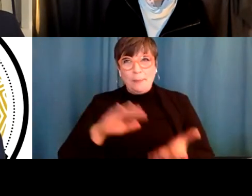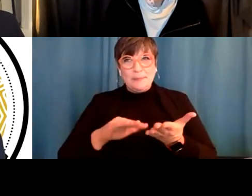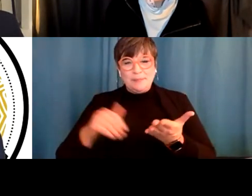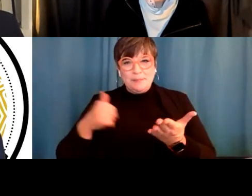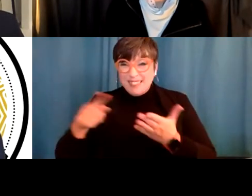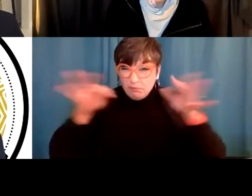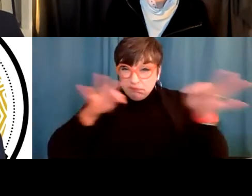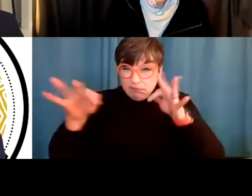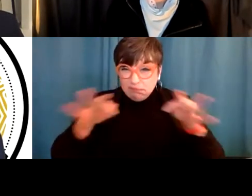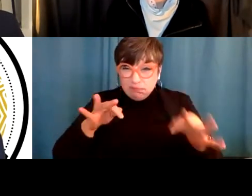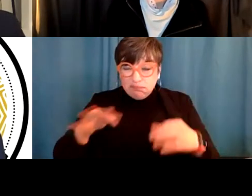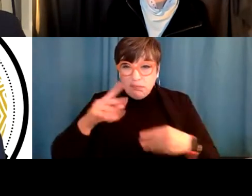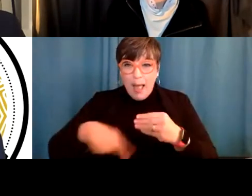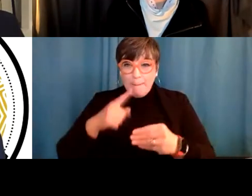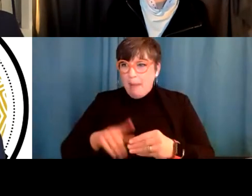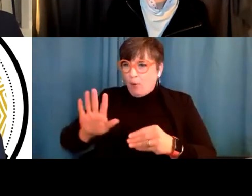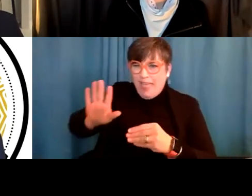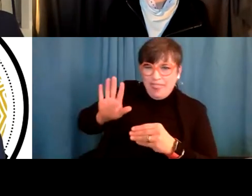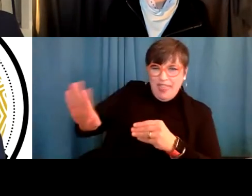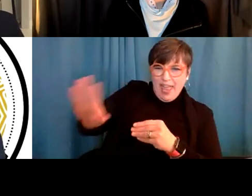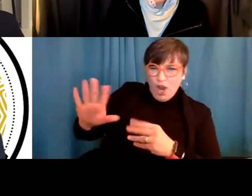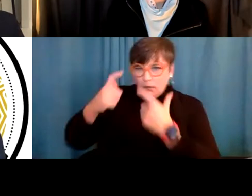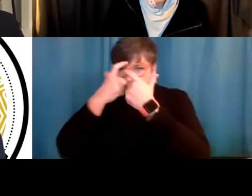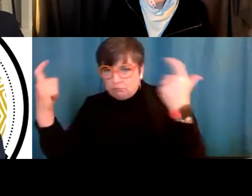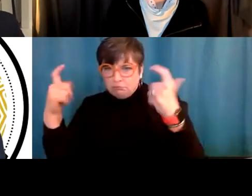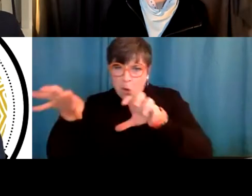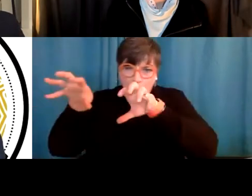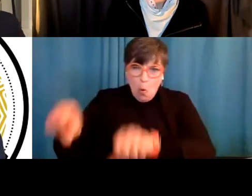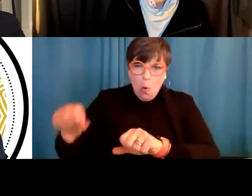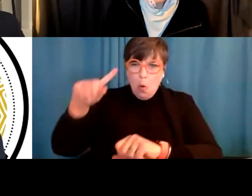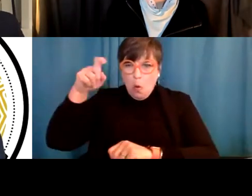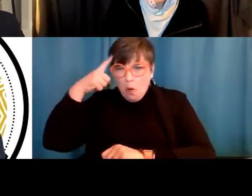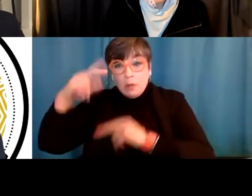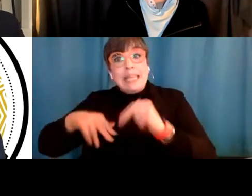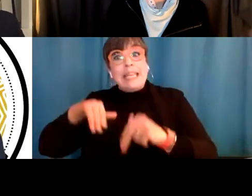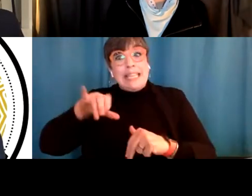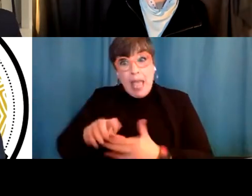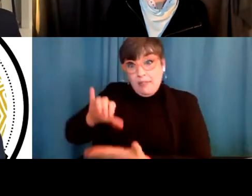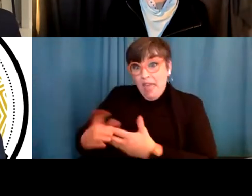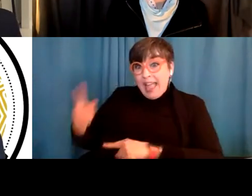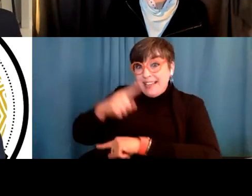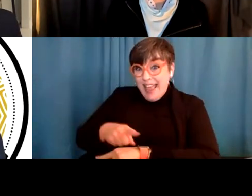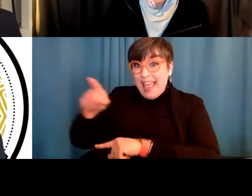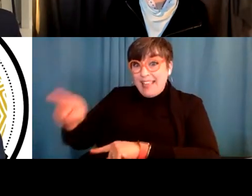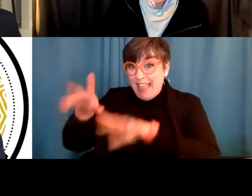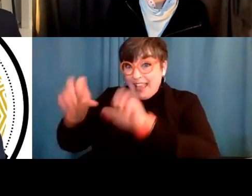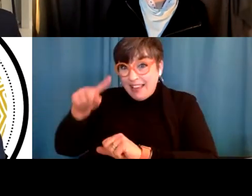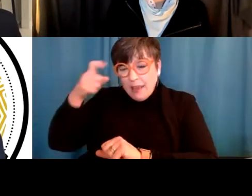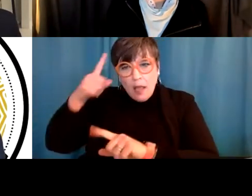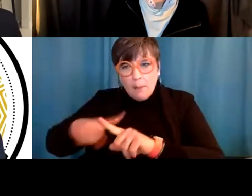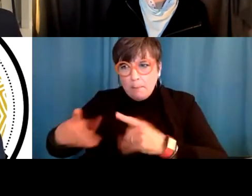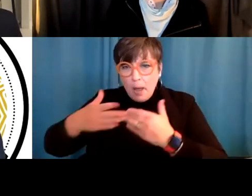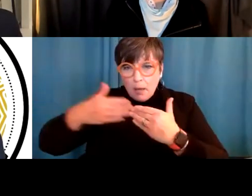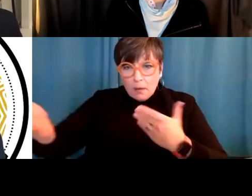description of the ownership that they took. I agree. I think they definitely took ownership on that day. But where have they been since then? They're sort